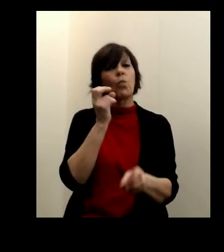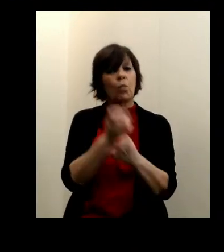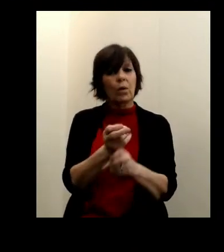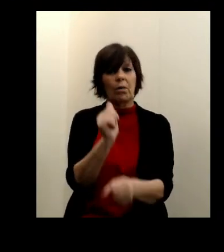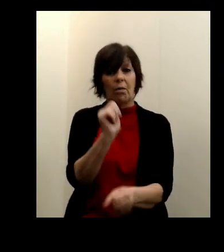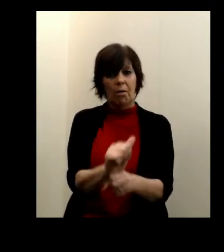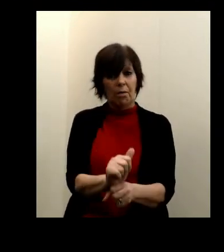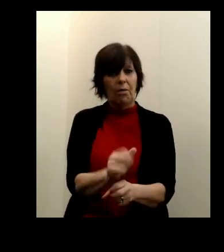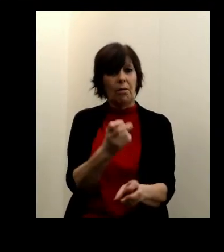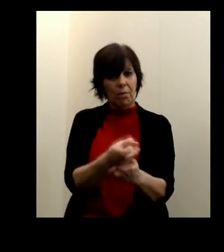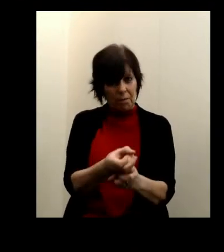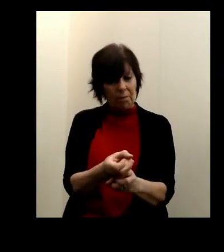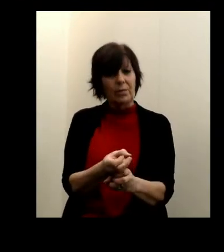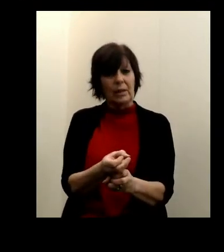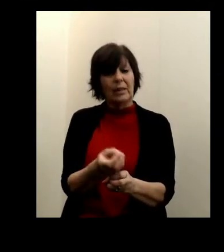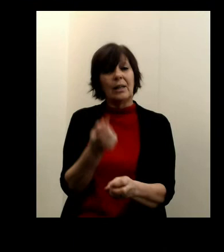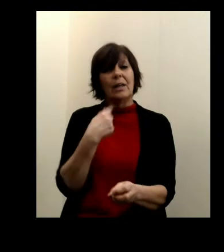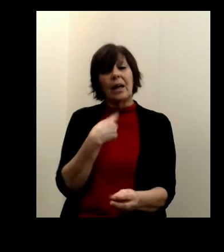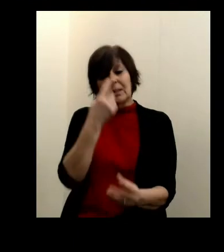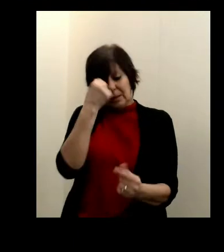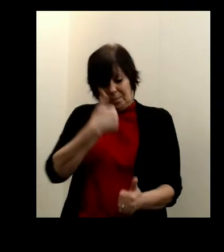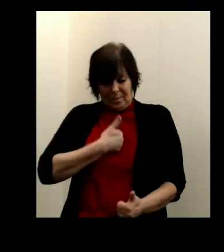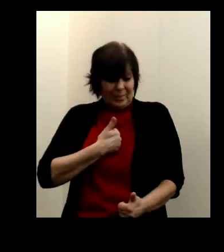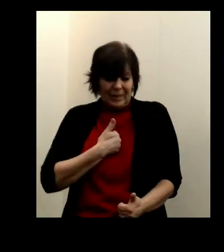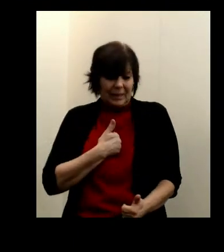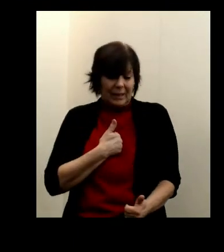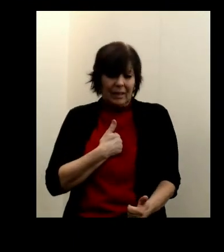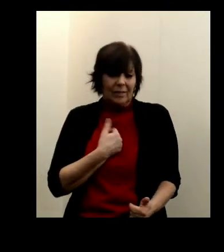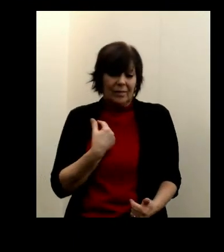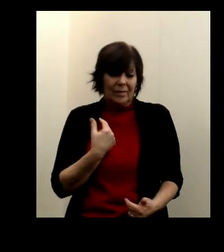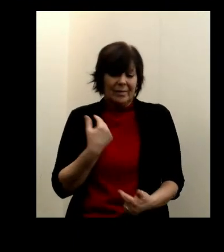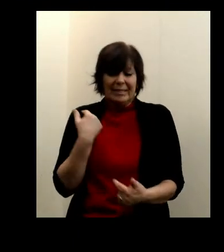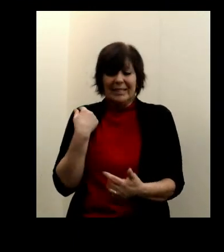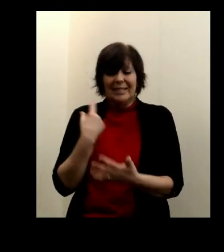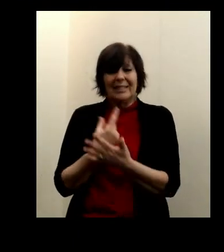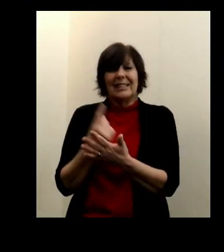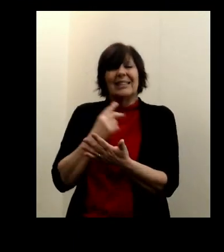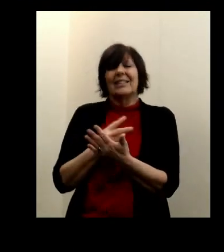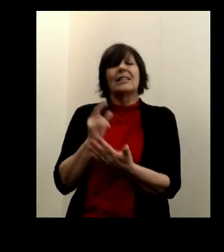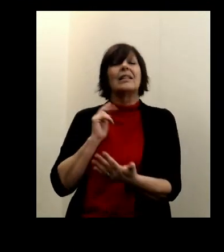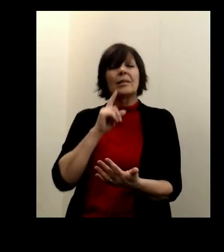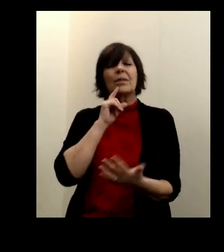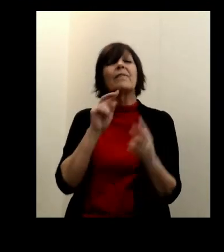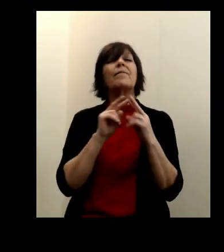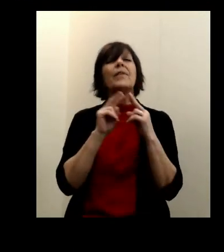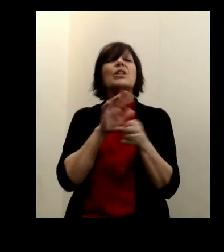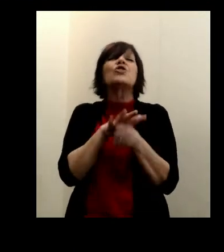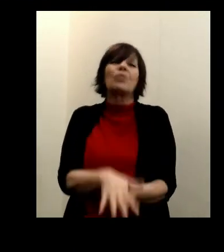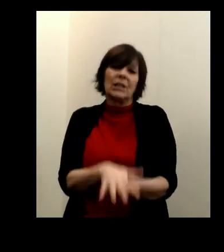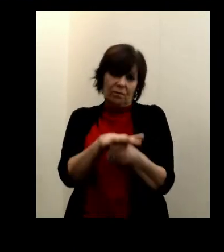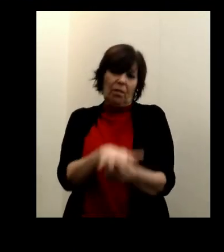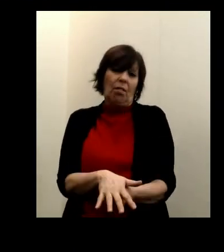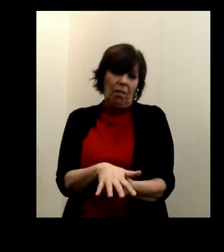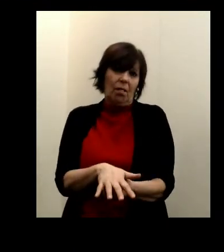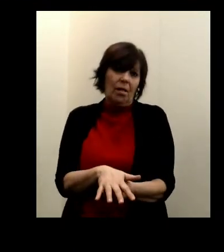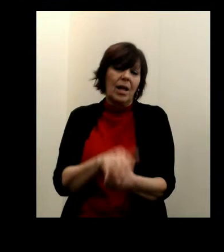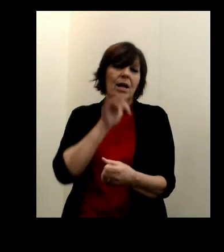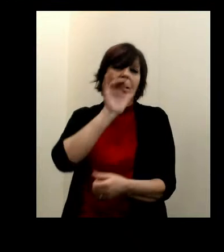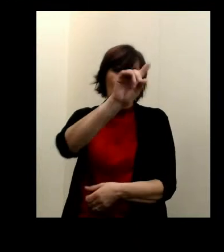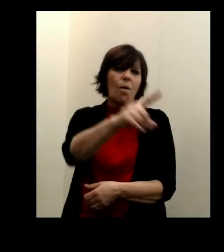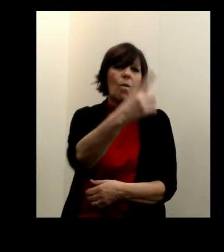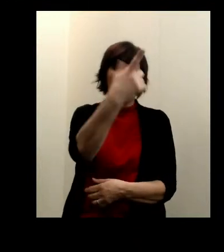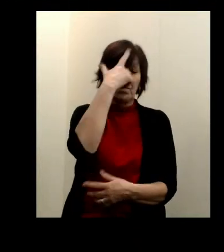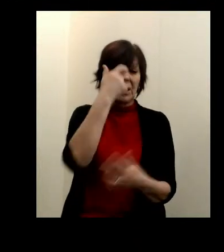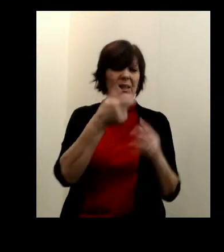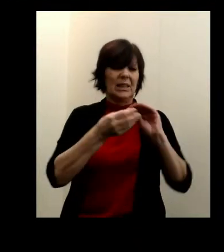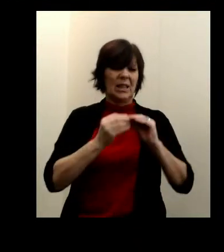I can tell you, personally, the past couple weeks, it's been very stressful, not only because of the increased number